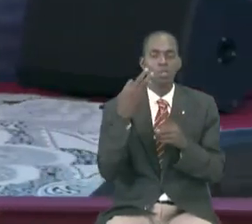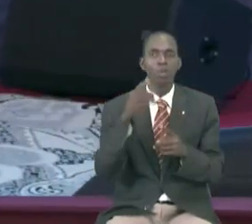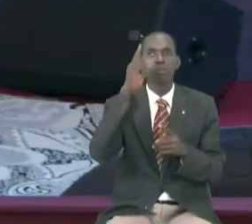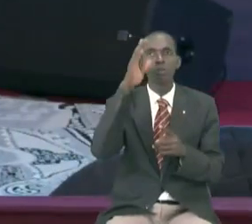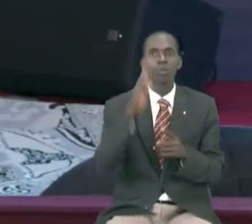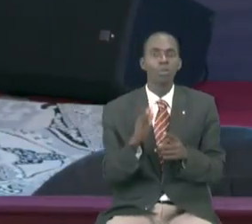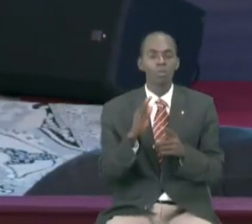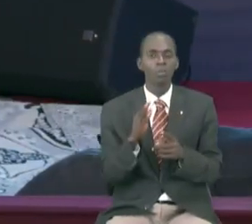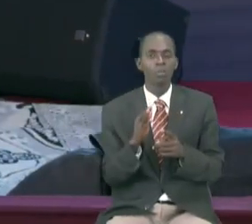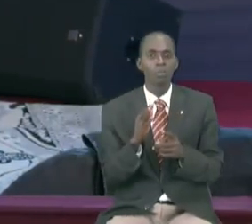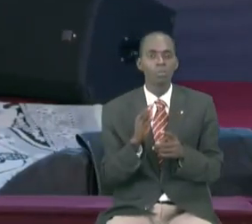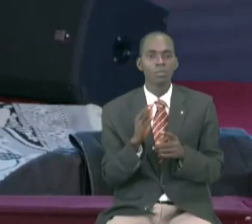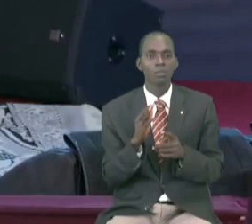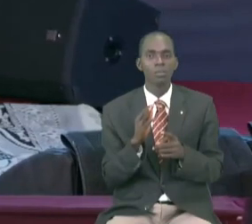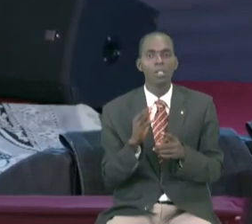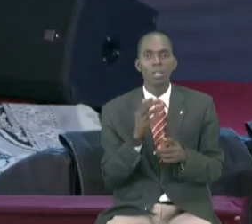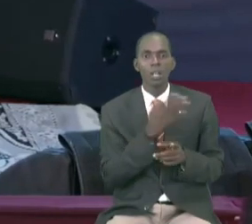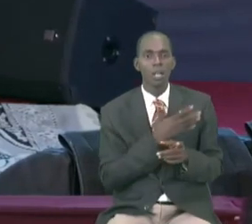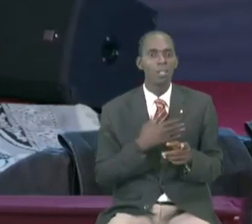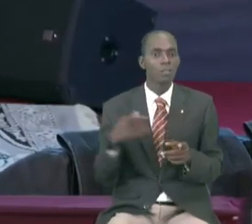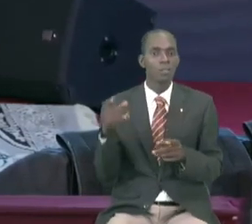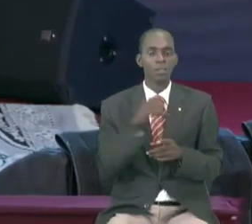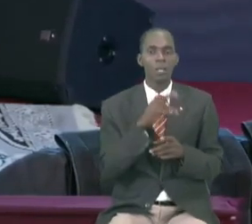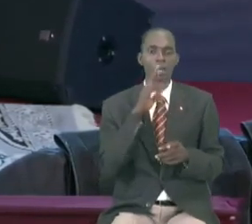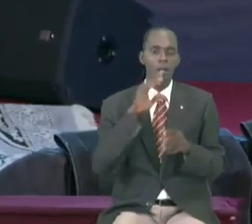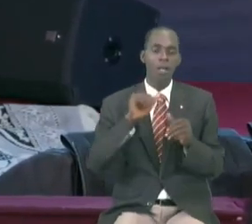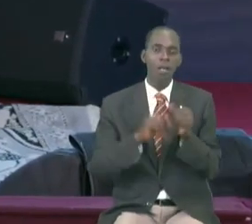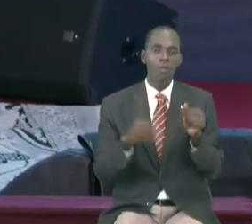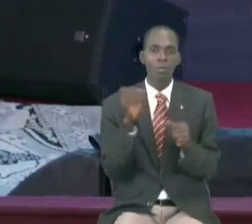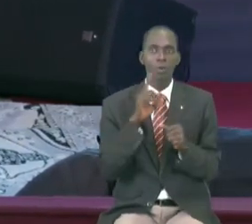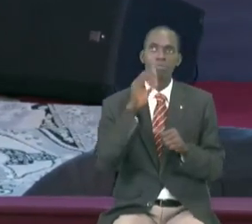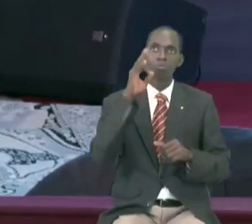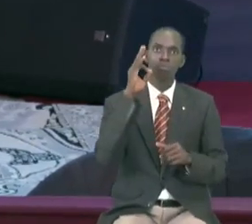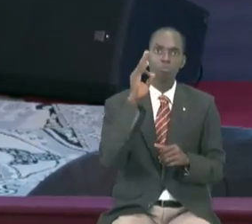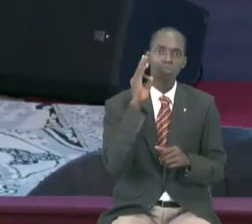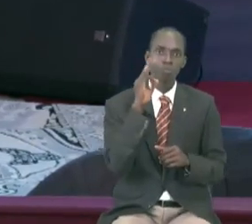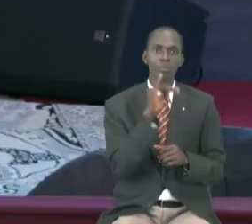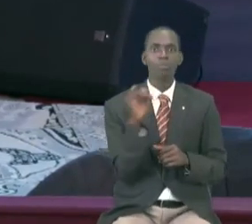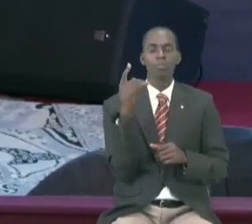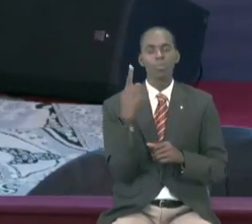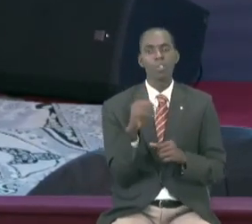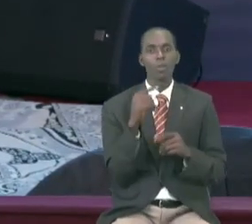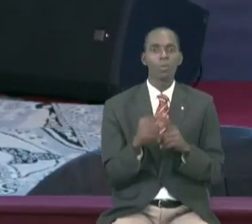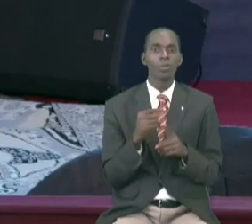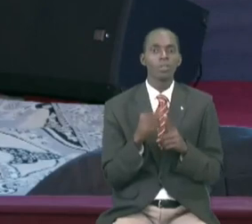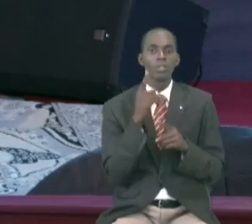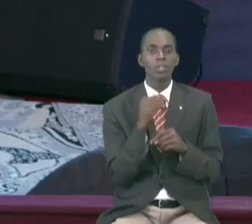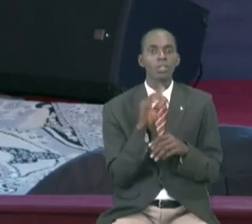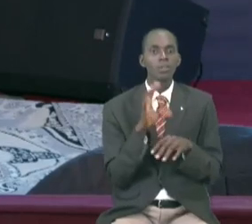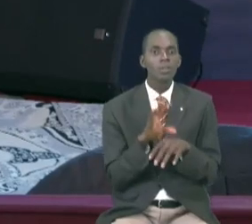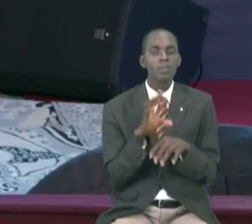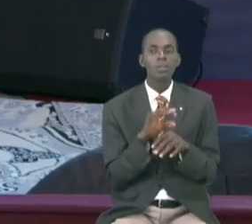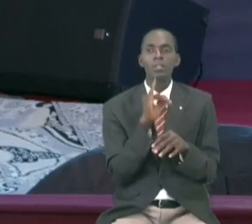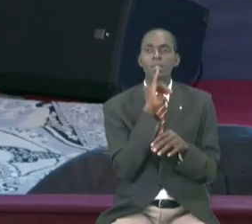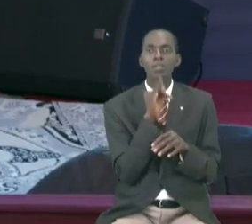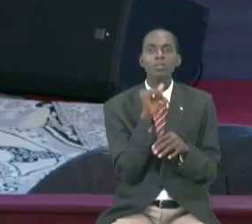word. The church is not a protesting church. Protesting against the Bible, protesting against